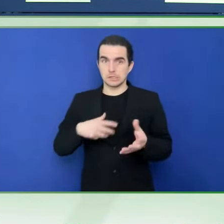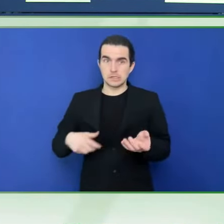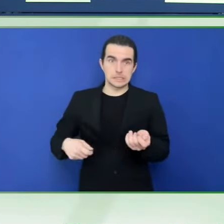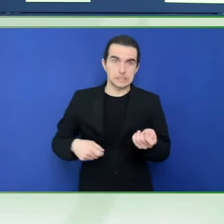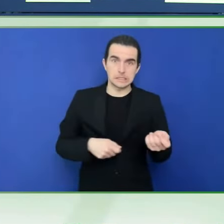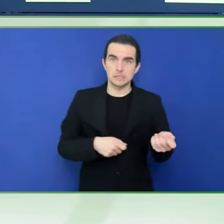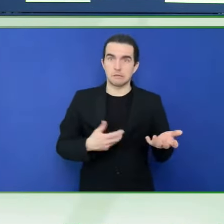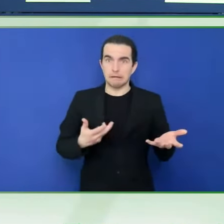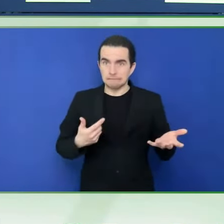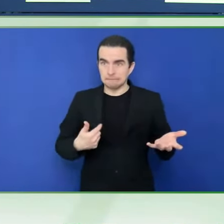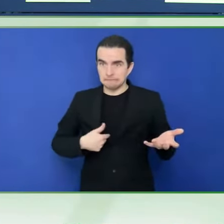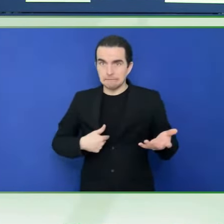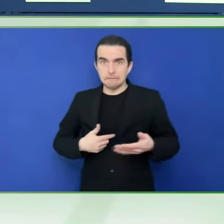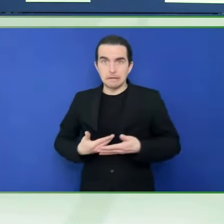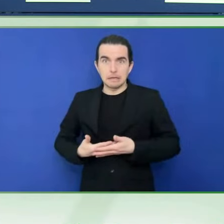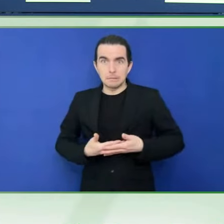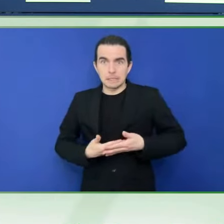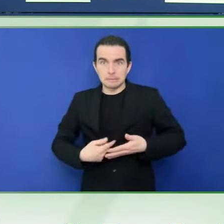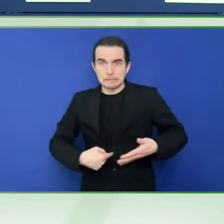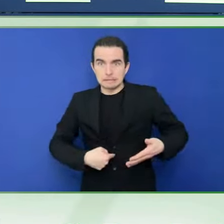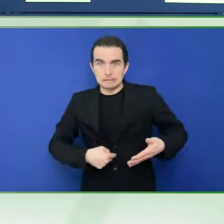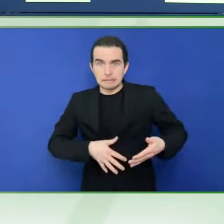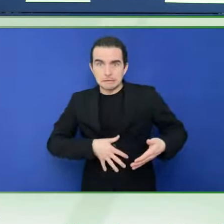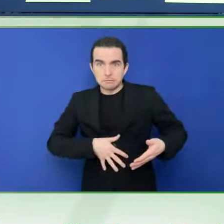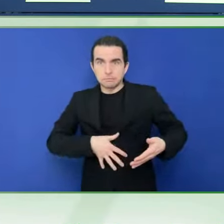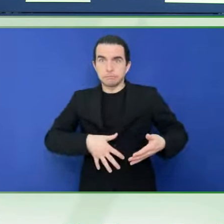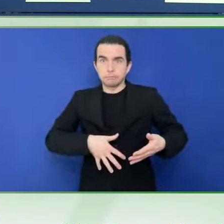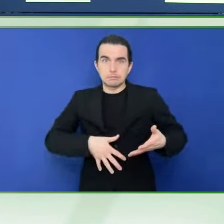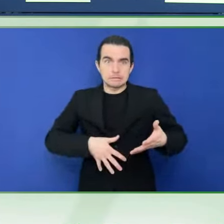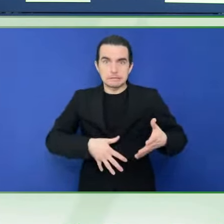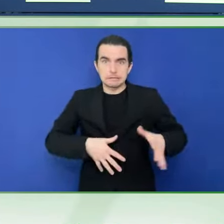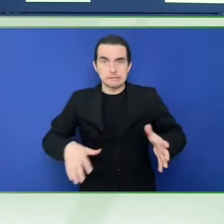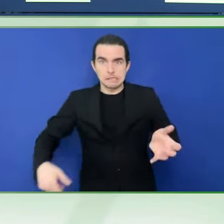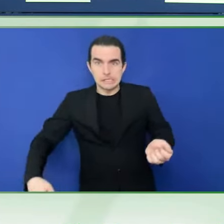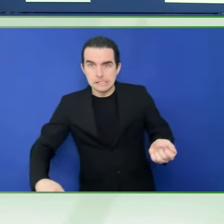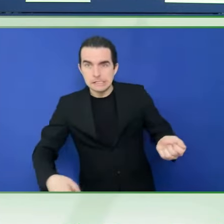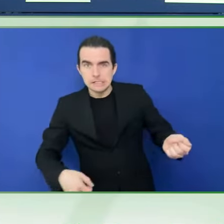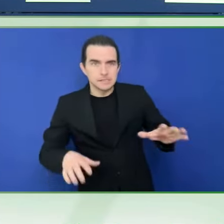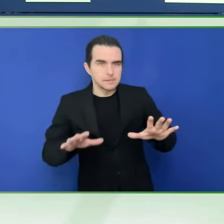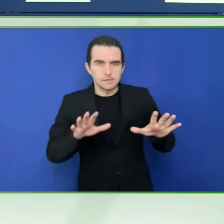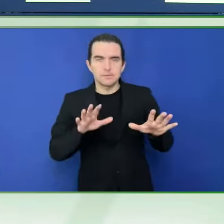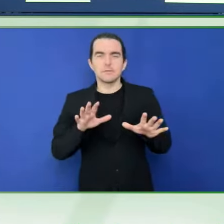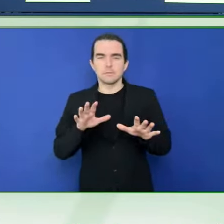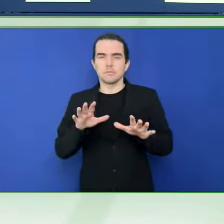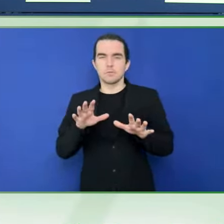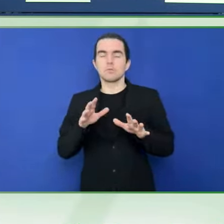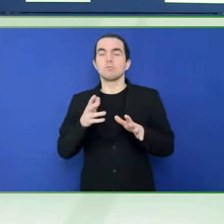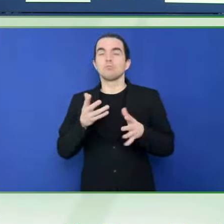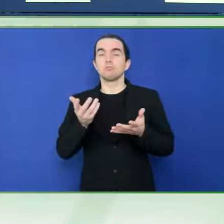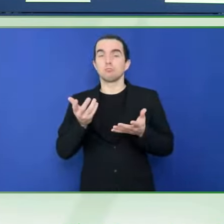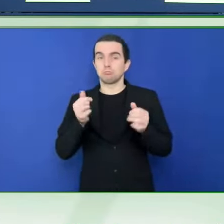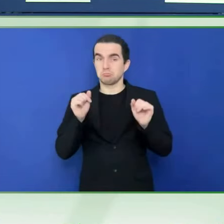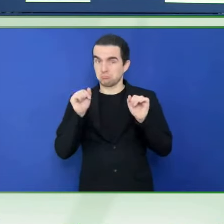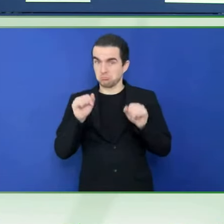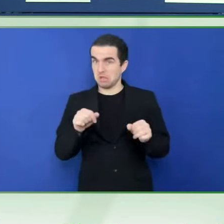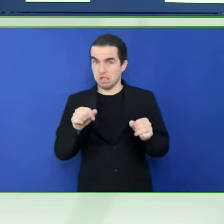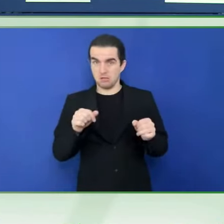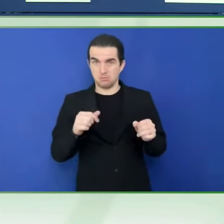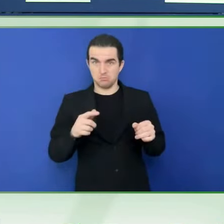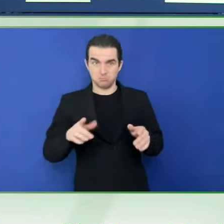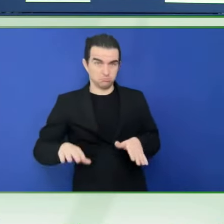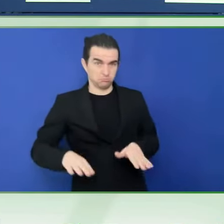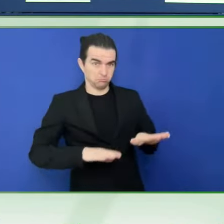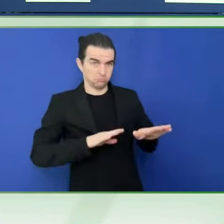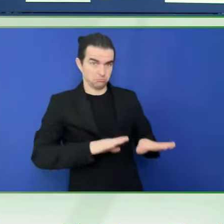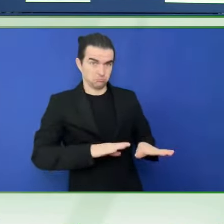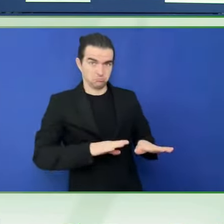In our trains have features which allow maximum independence for people